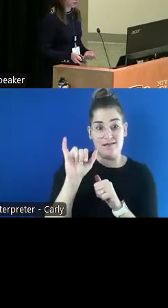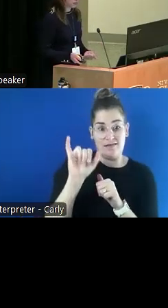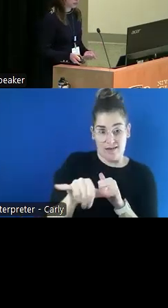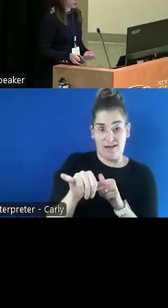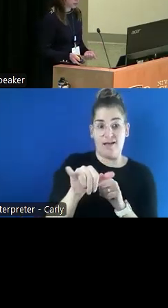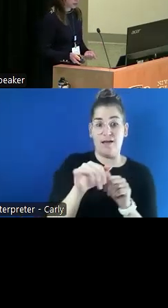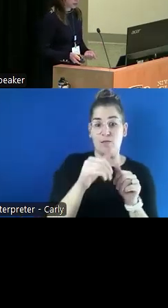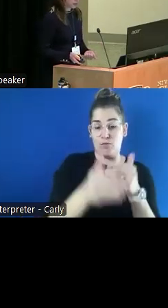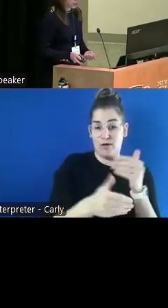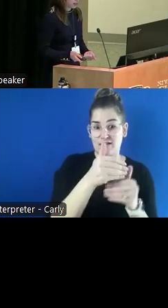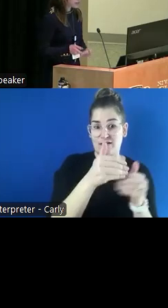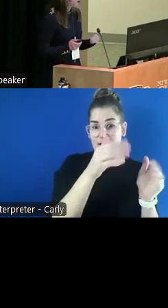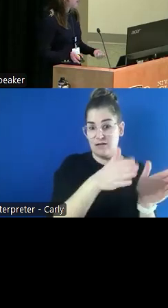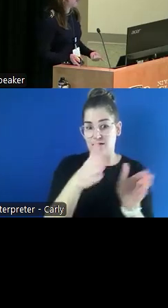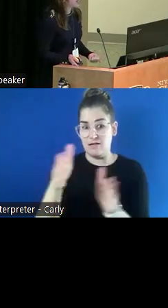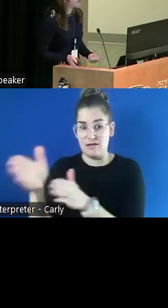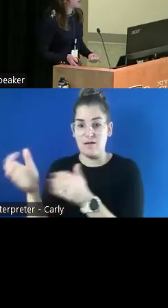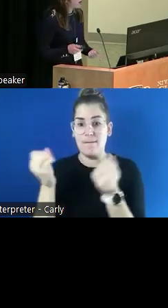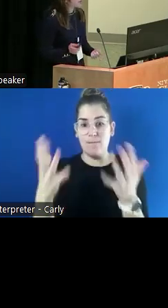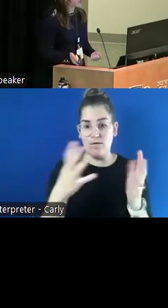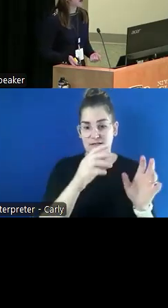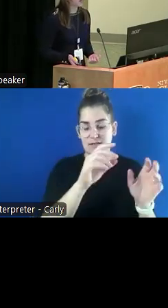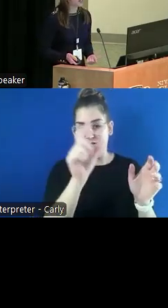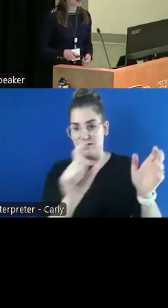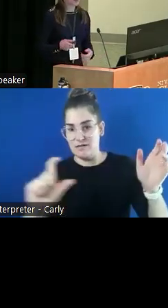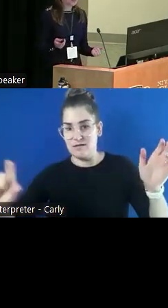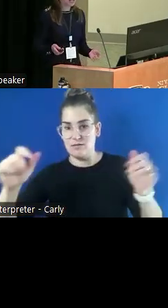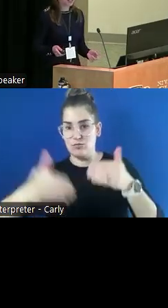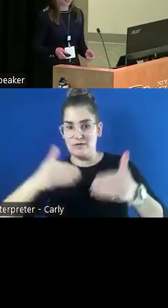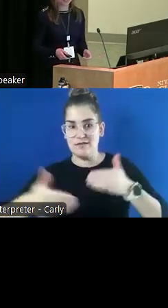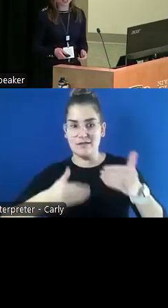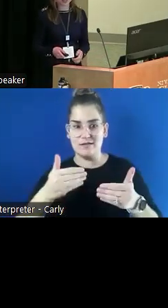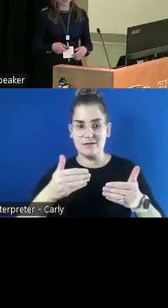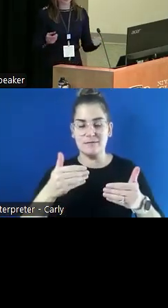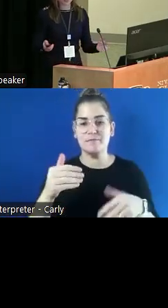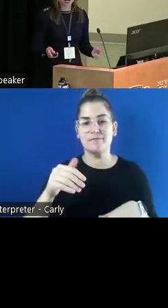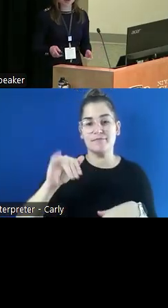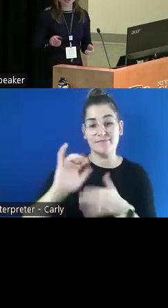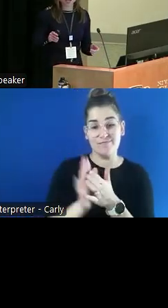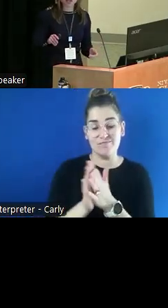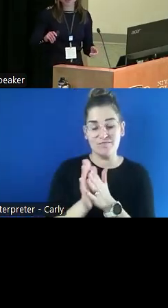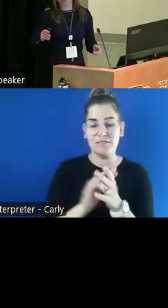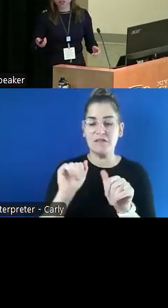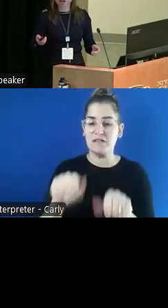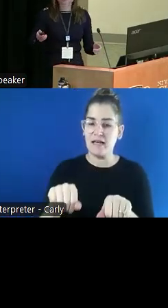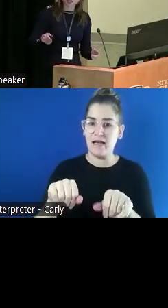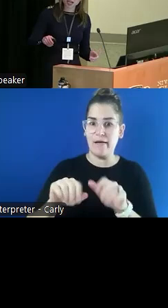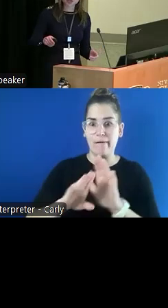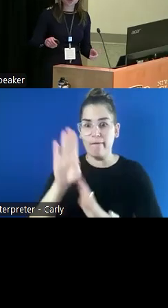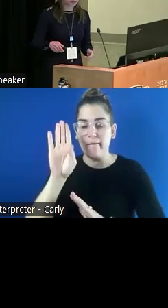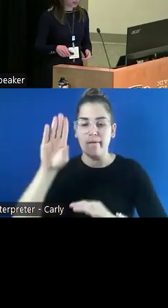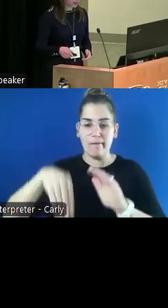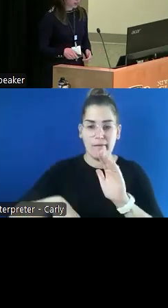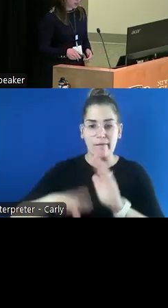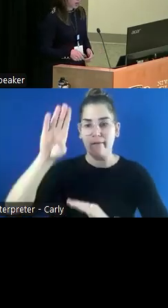processes. This contrasts with popular knowledge that motivation is this drive or dial that we can turn up and